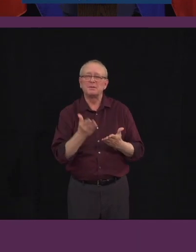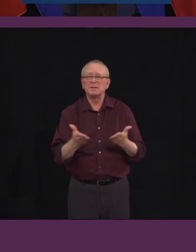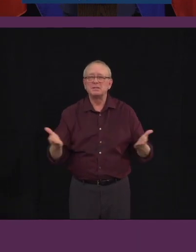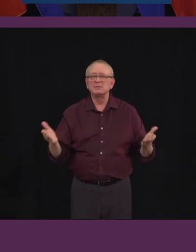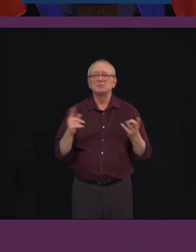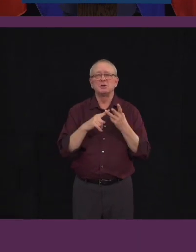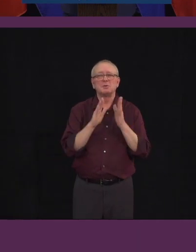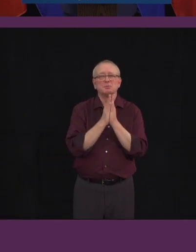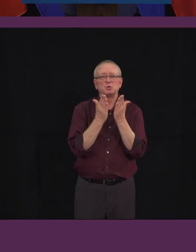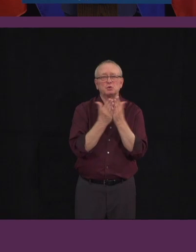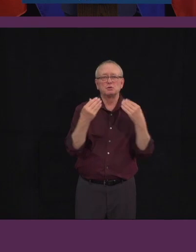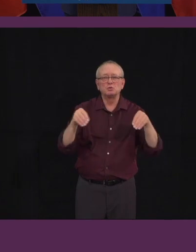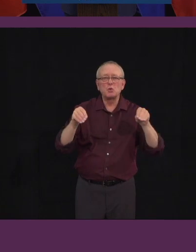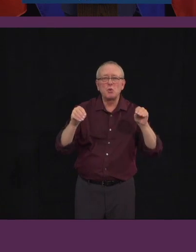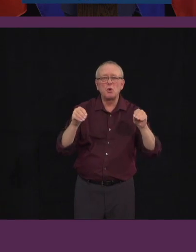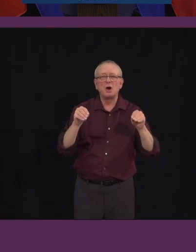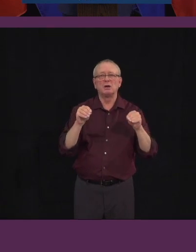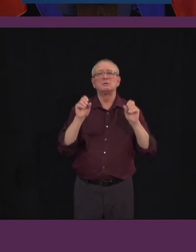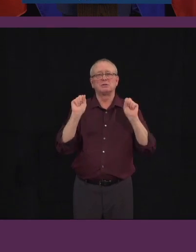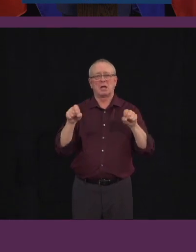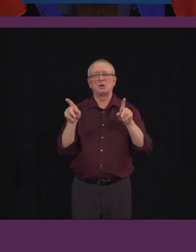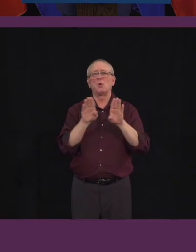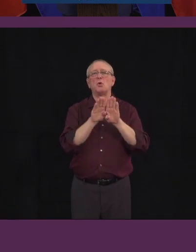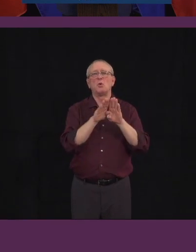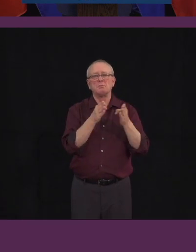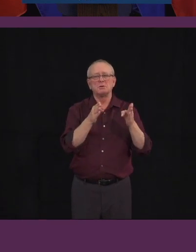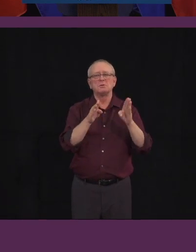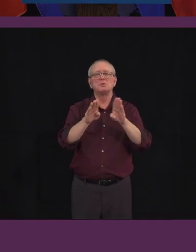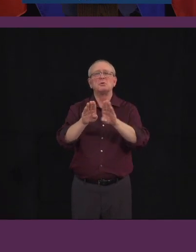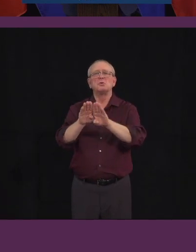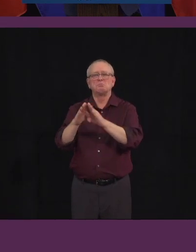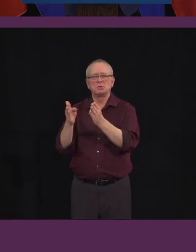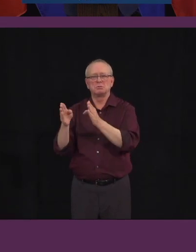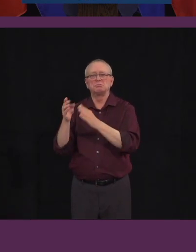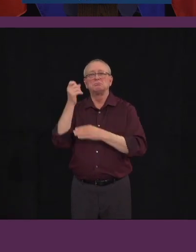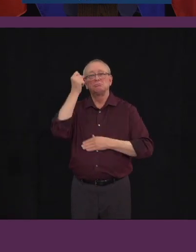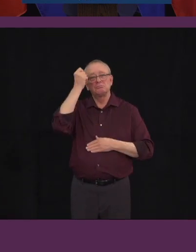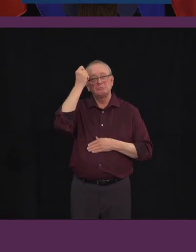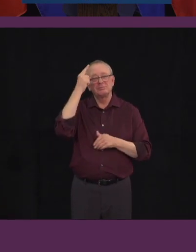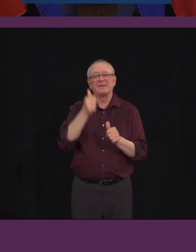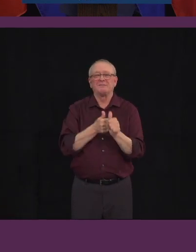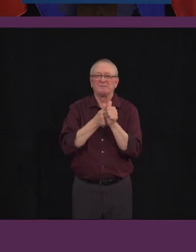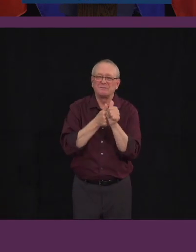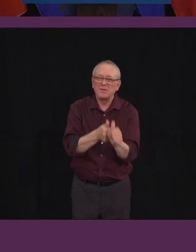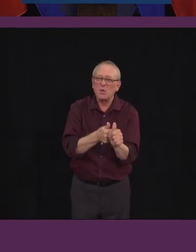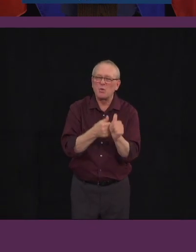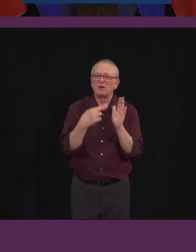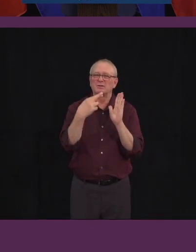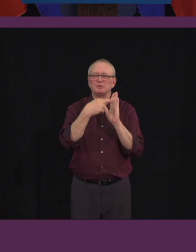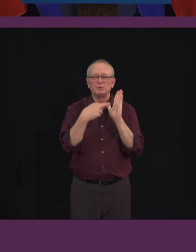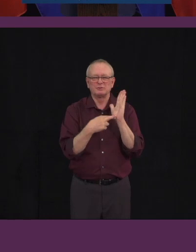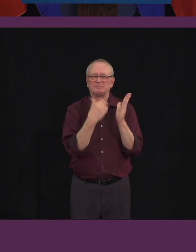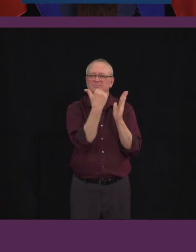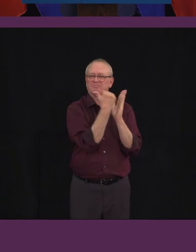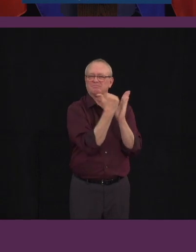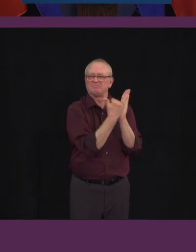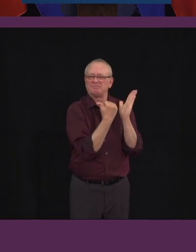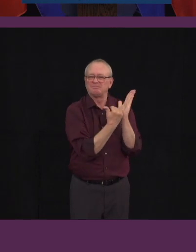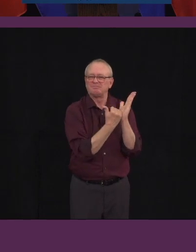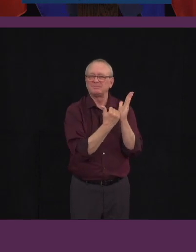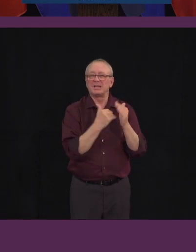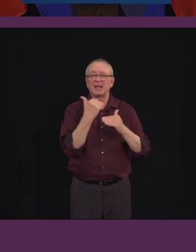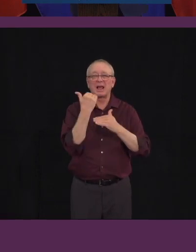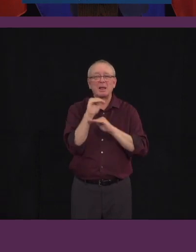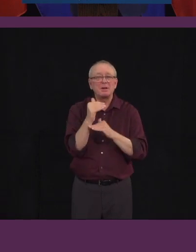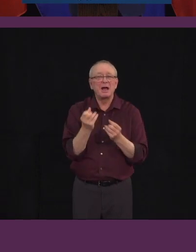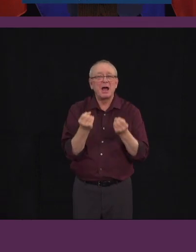new public health guidelines, addressing things like the number of customers and disinfecting protocols.